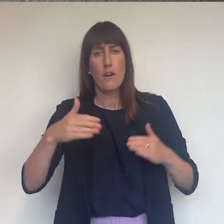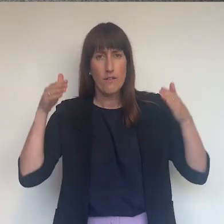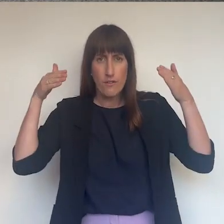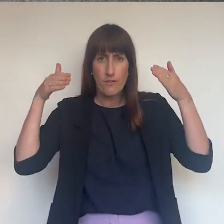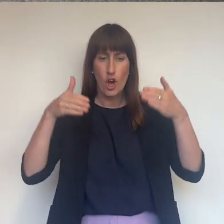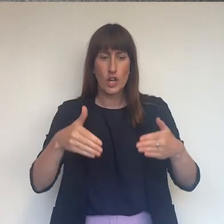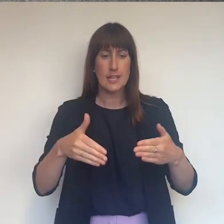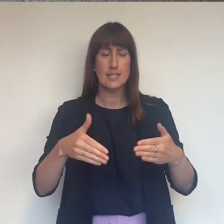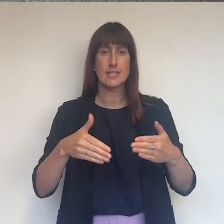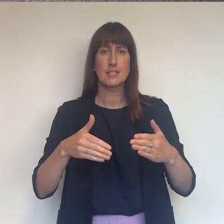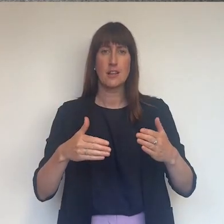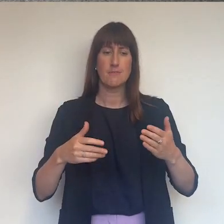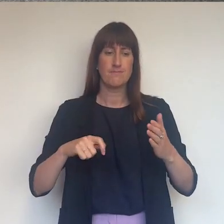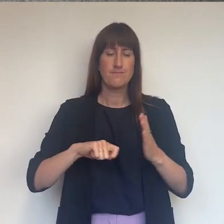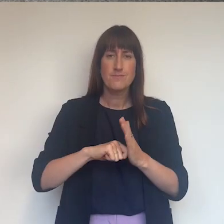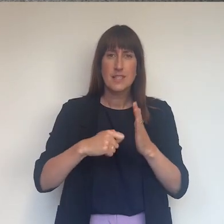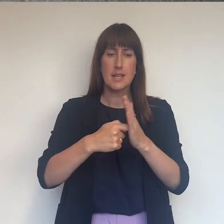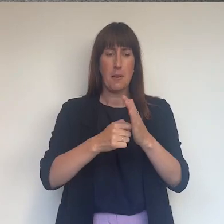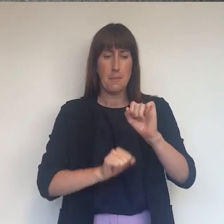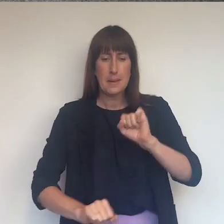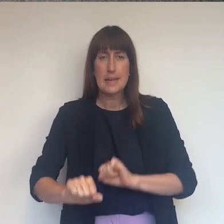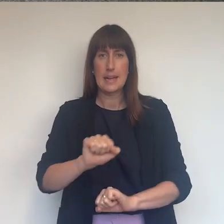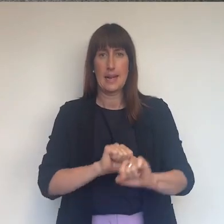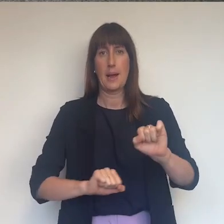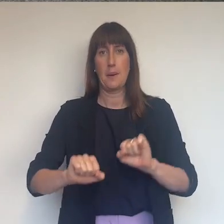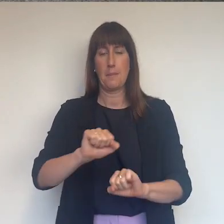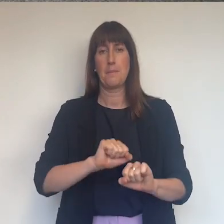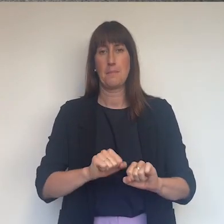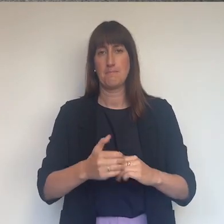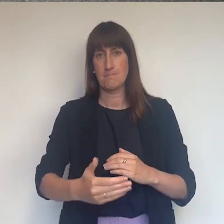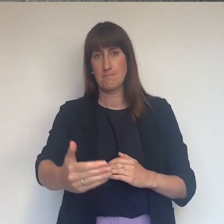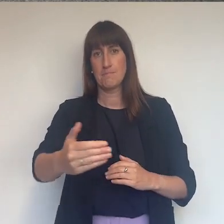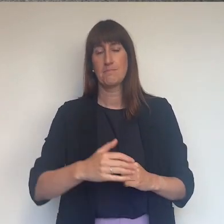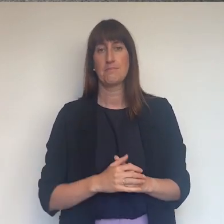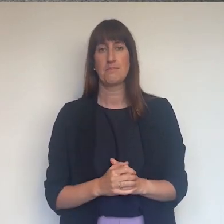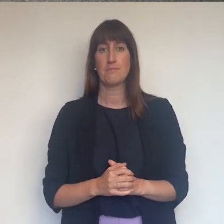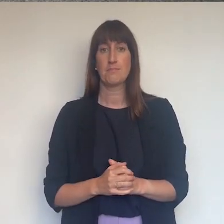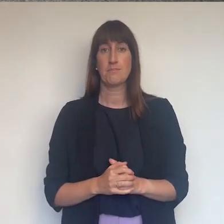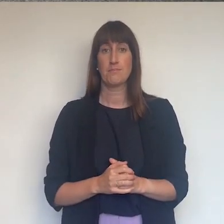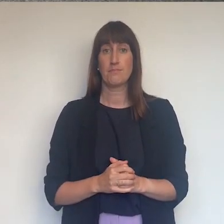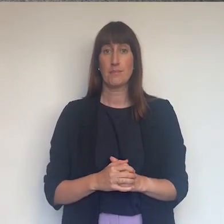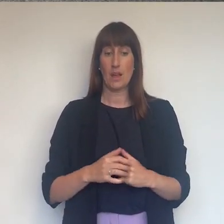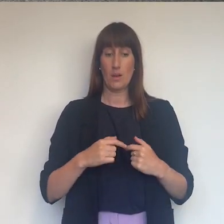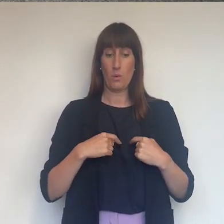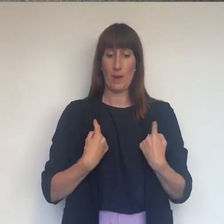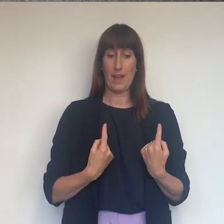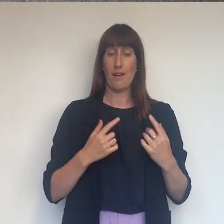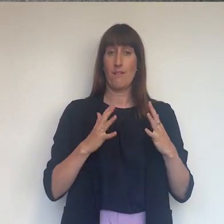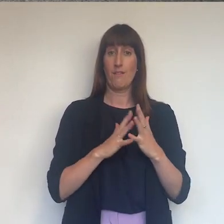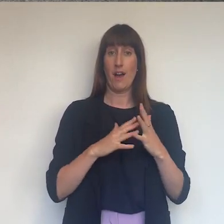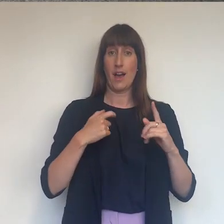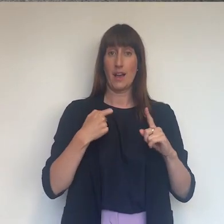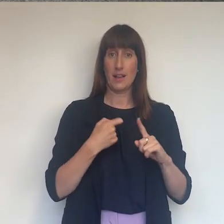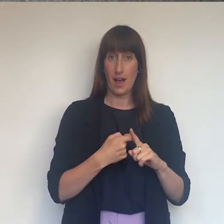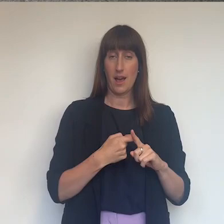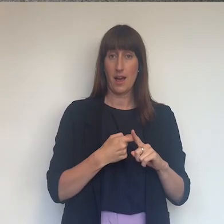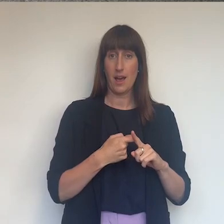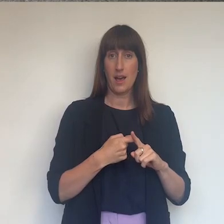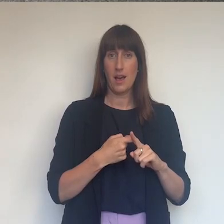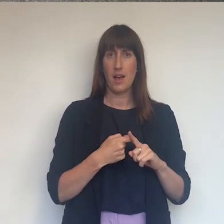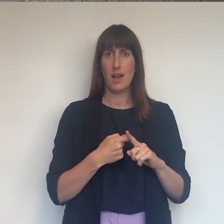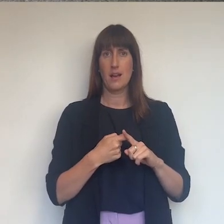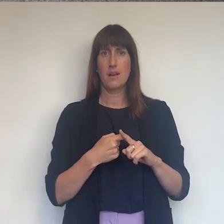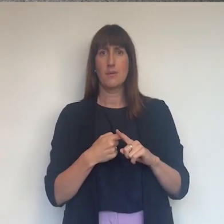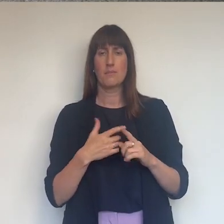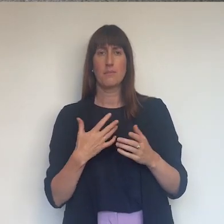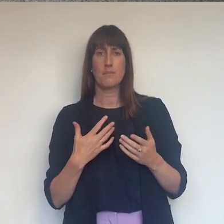long-term recovery. I want to reassure you that our response to the flood and the needs